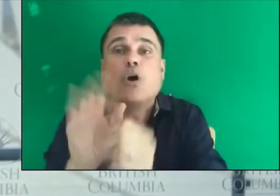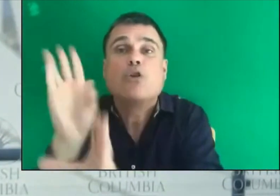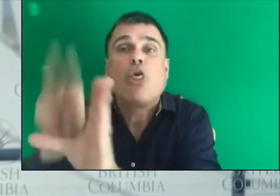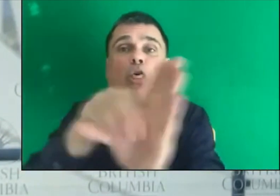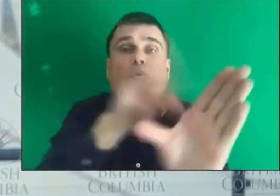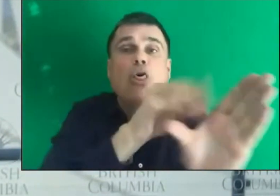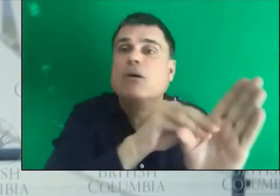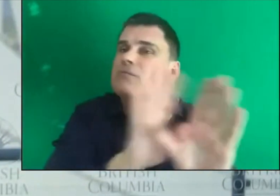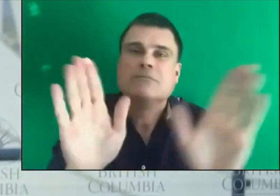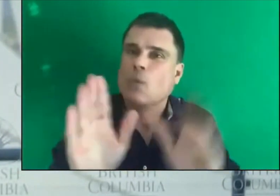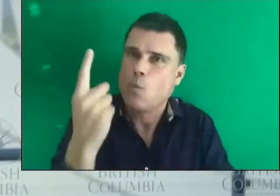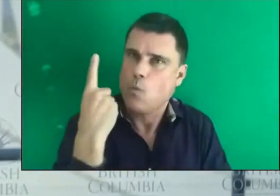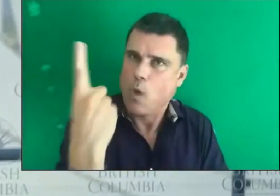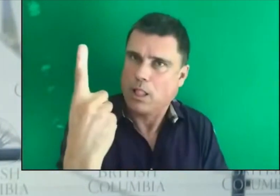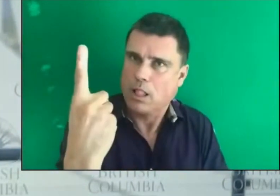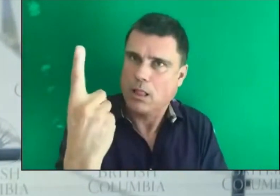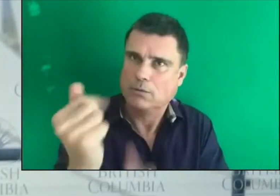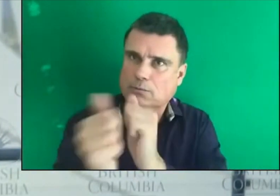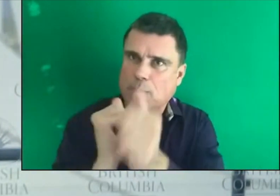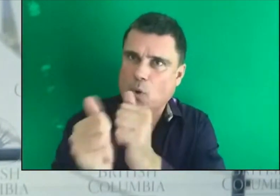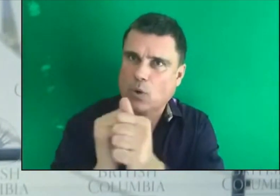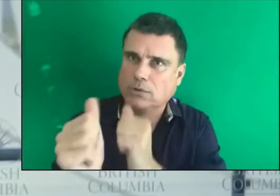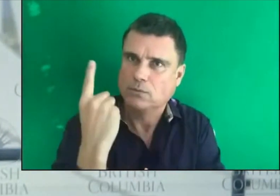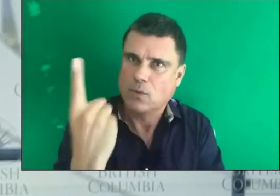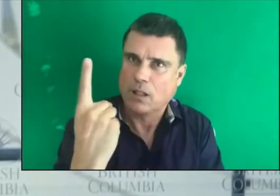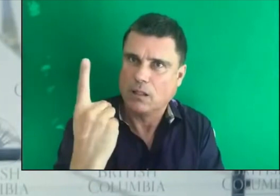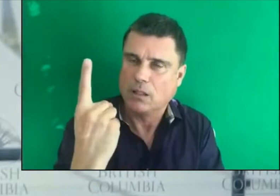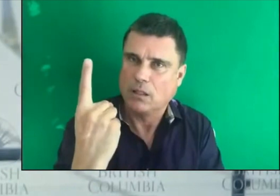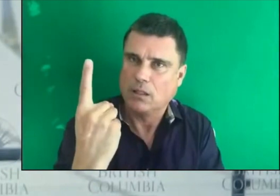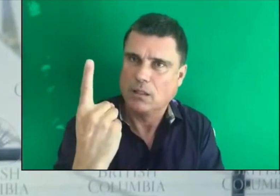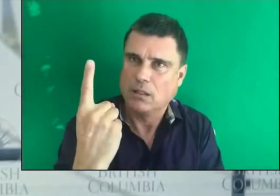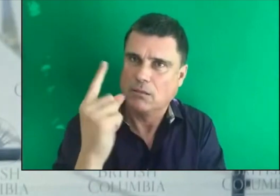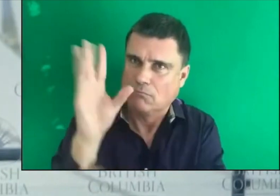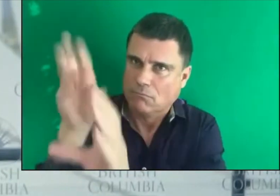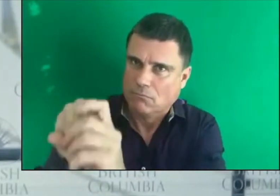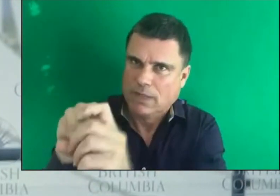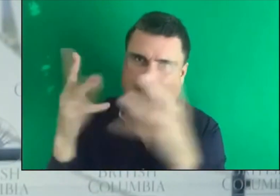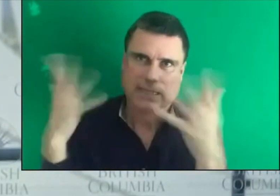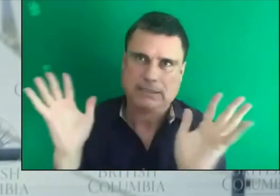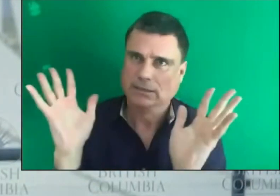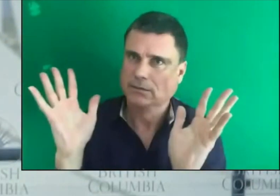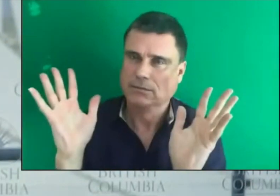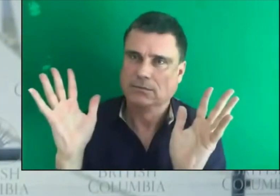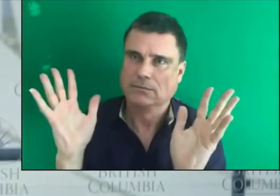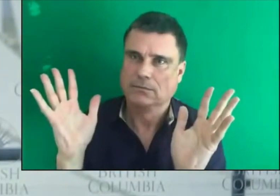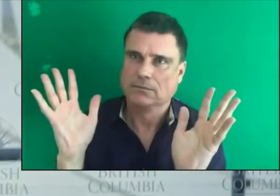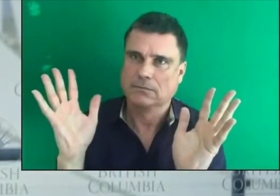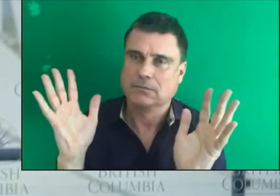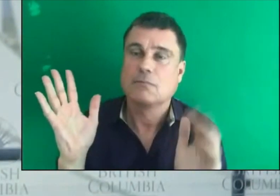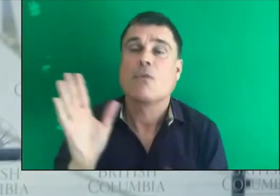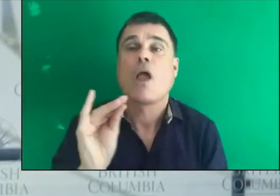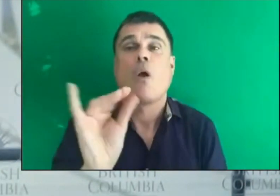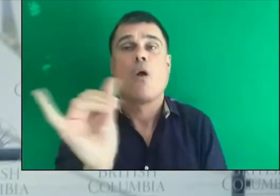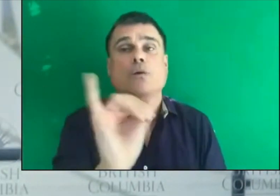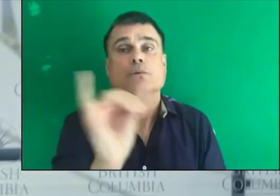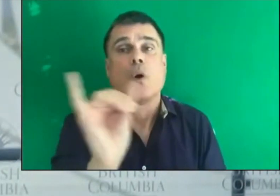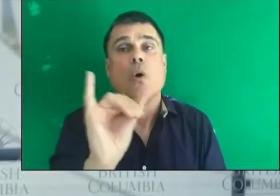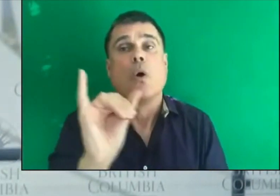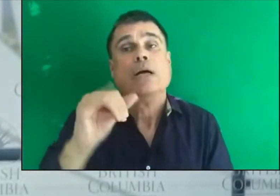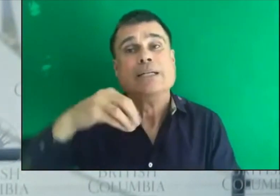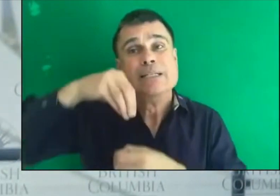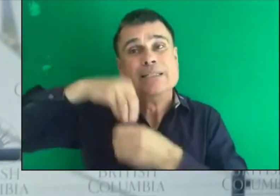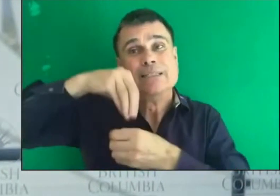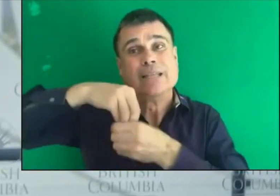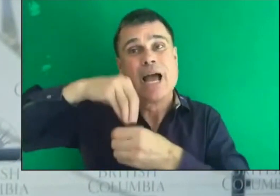school sports, then we may not want to be involved with sports outside of the school setting, so that we keep those potential connections